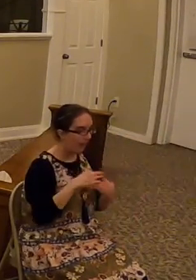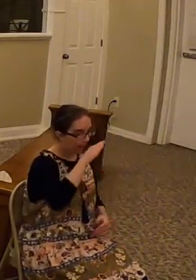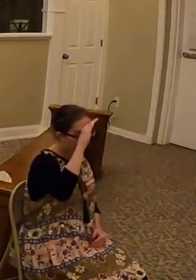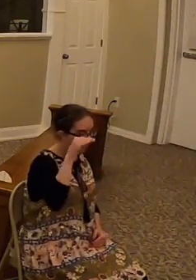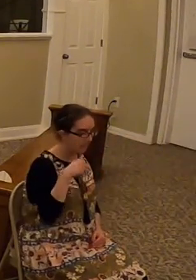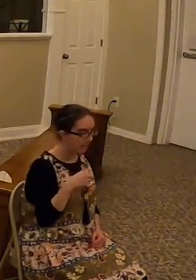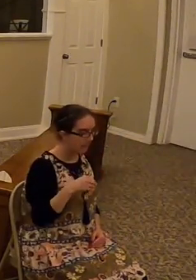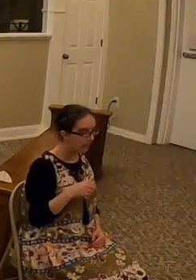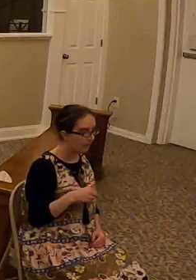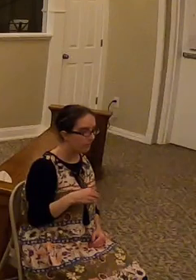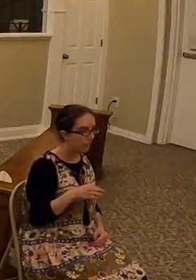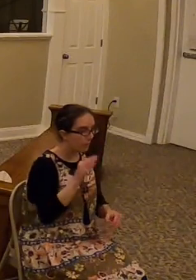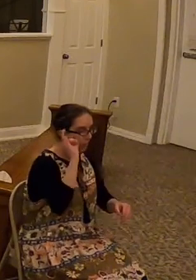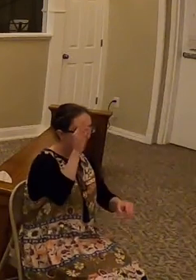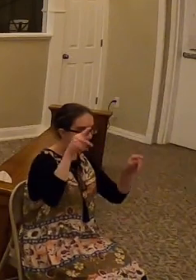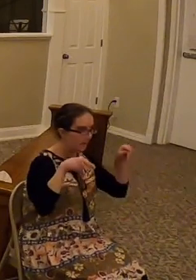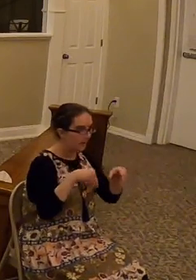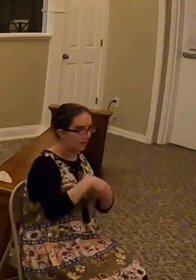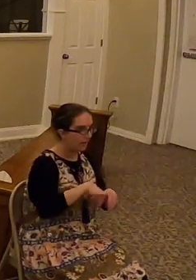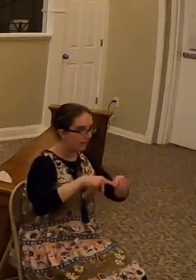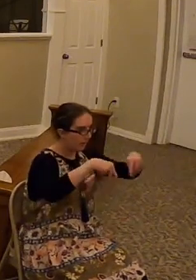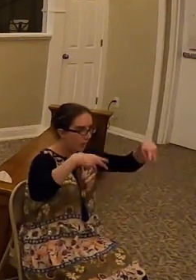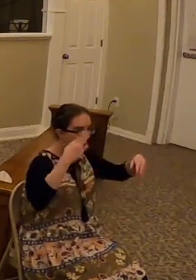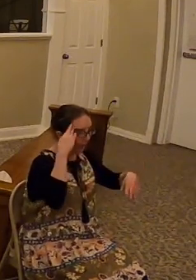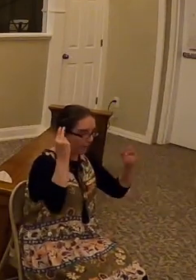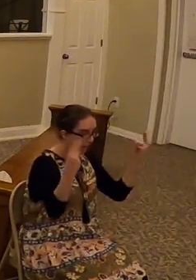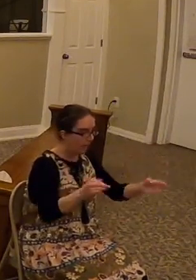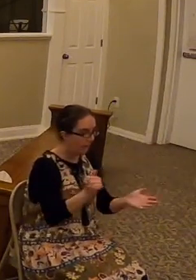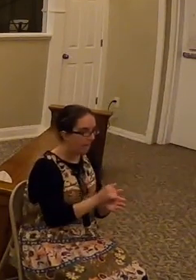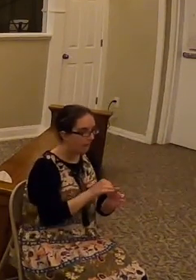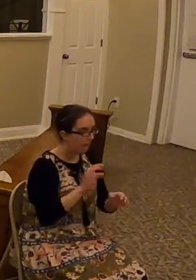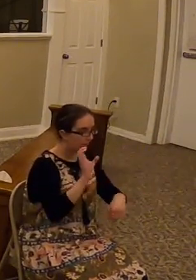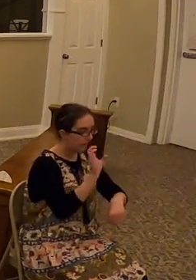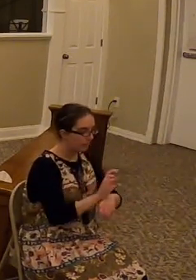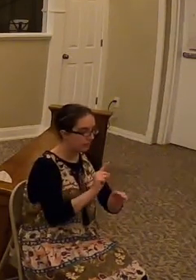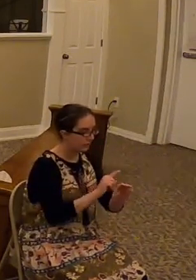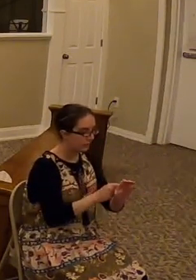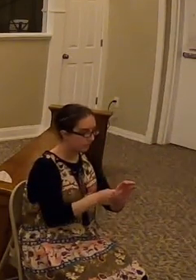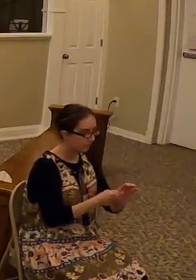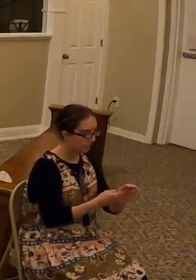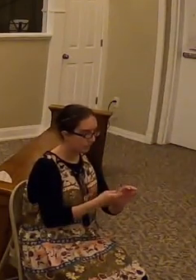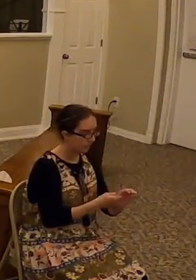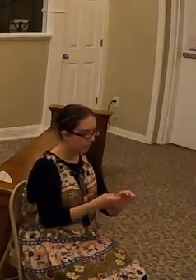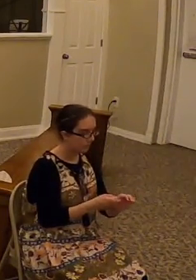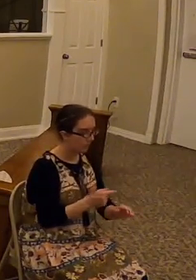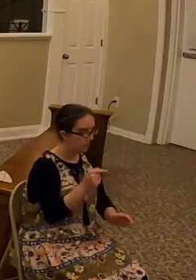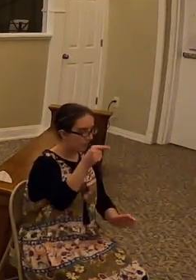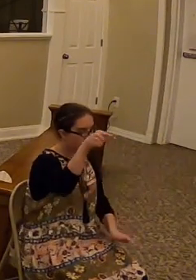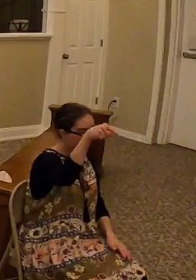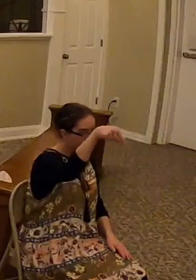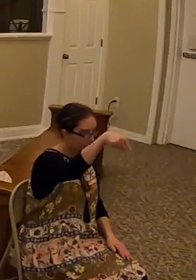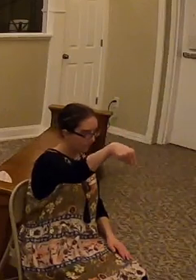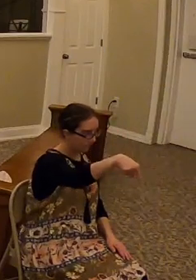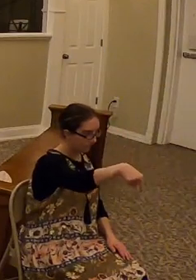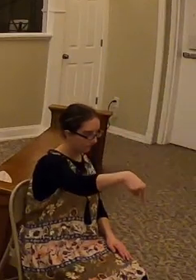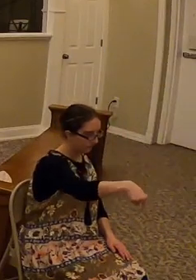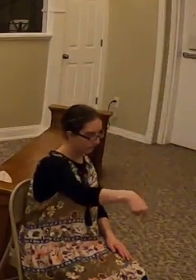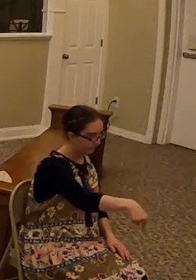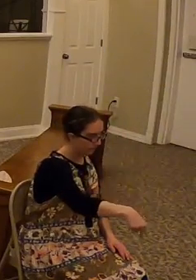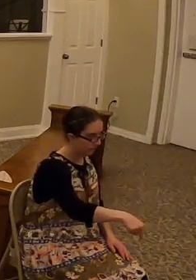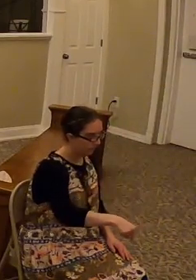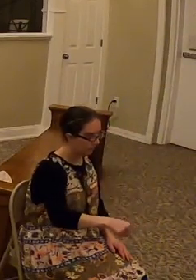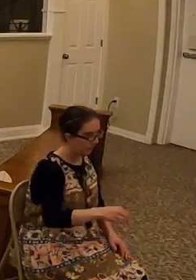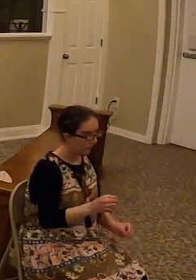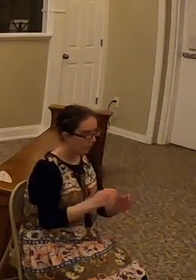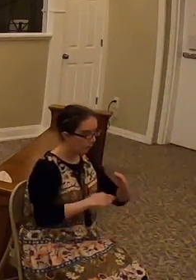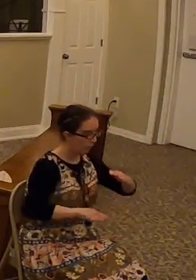preachers in their pulpits. You know what happens? That church eventually begins to just go down the same little path and it starts